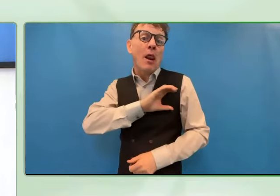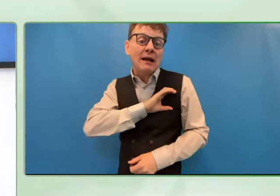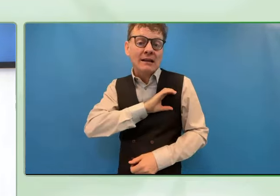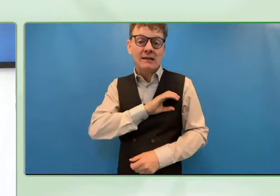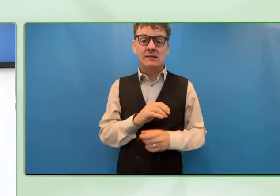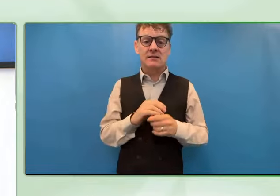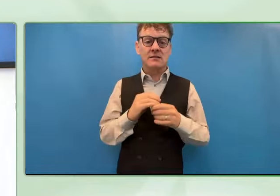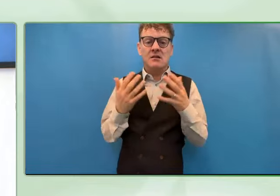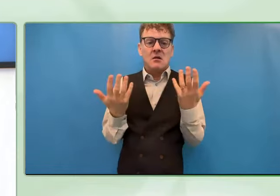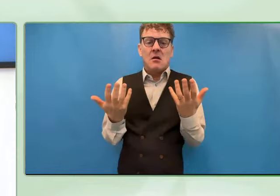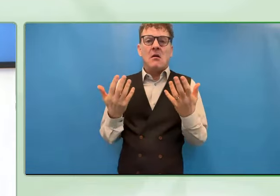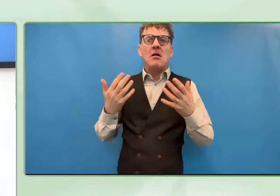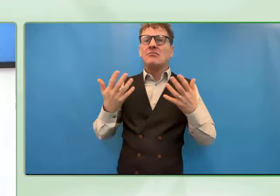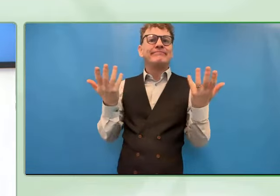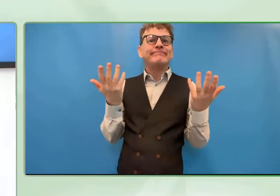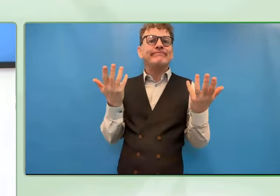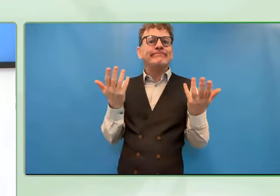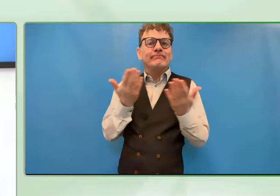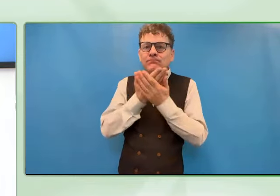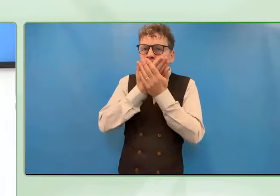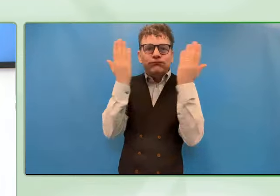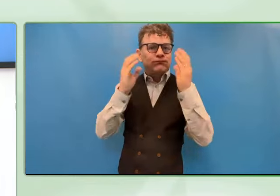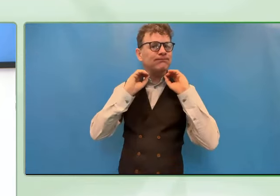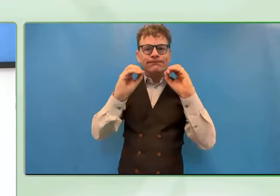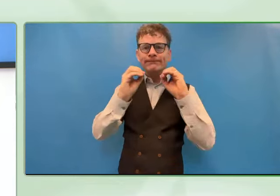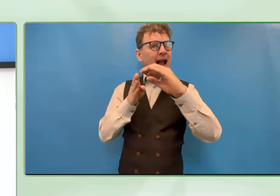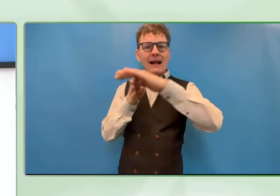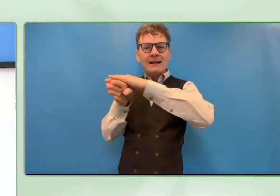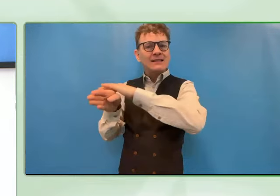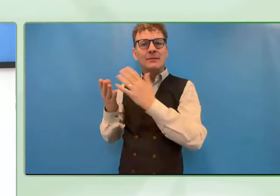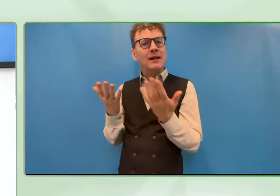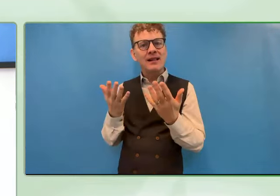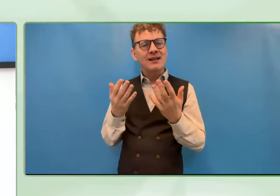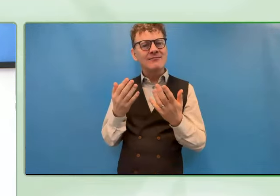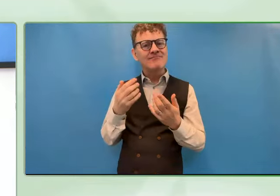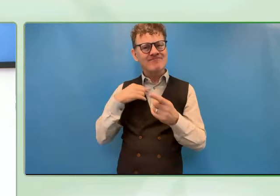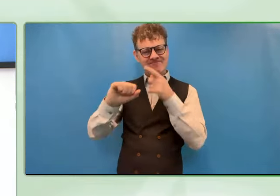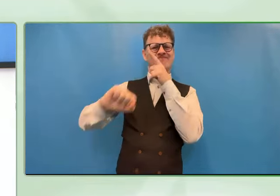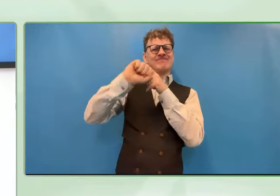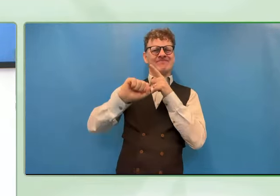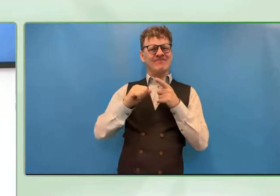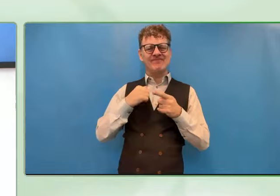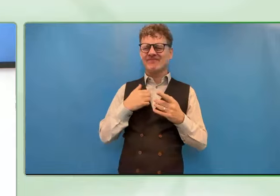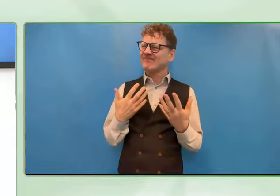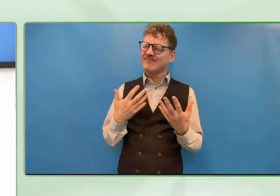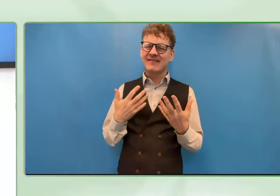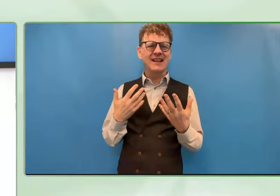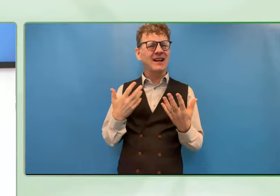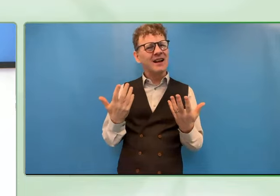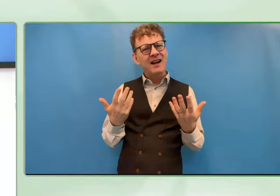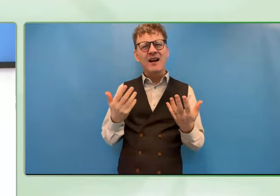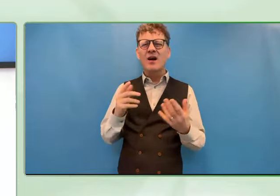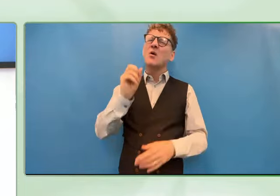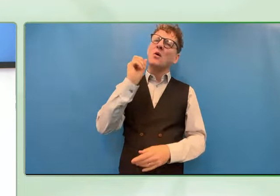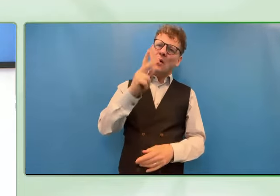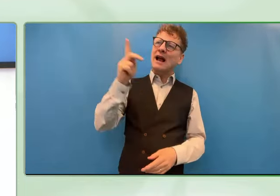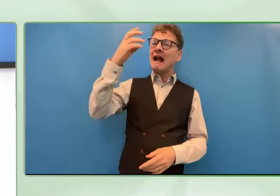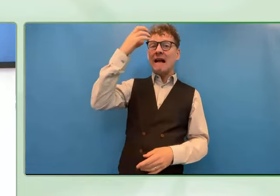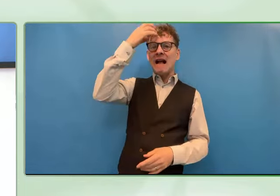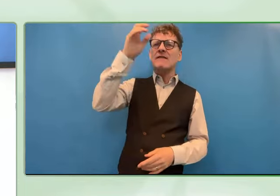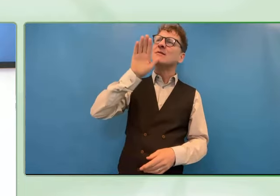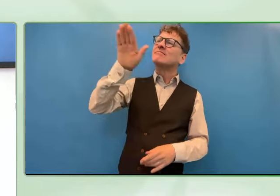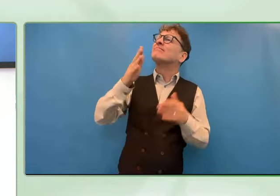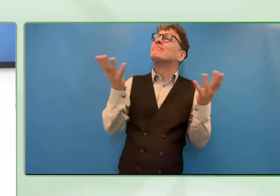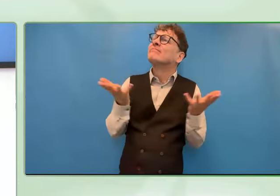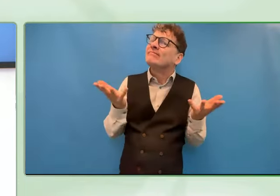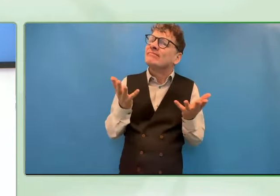India was accessible. And it really hit me very hard. And I said, okay, what is the government doing about it? And when I read into